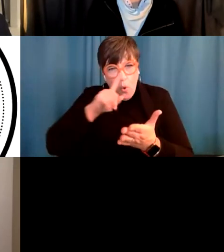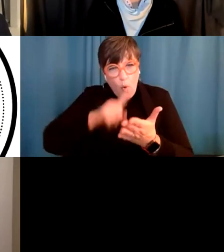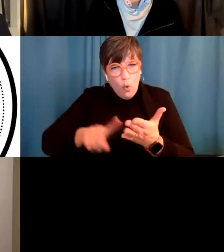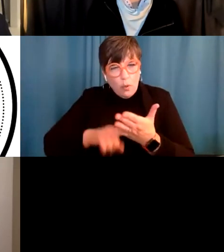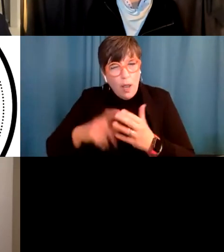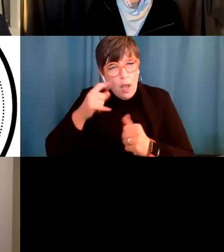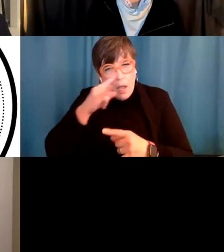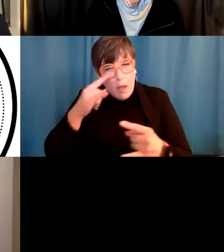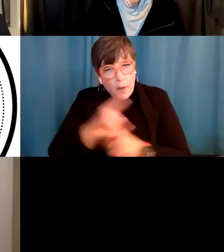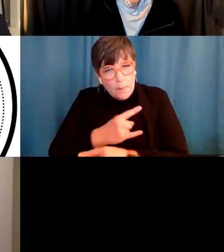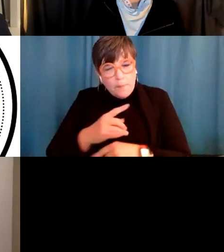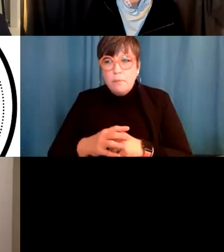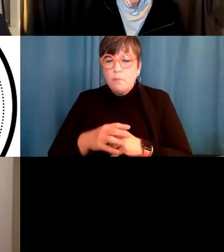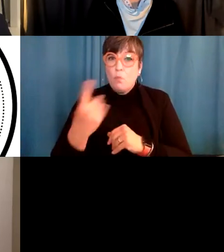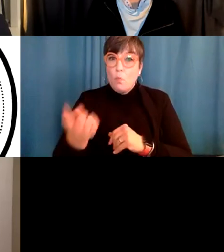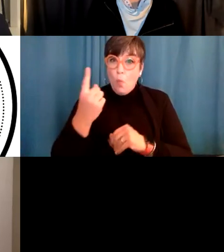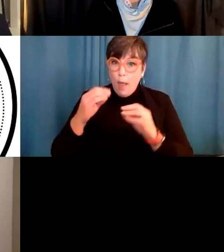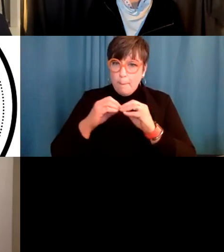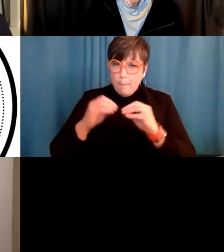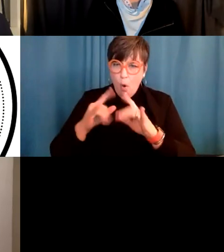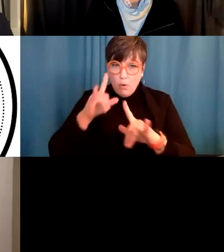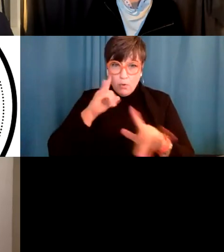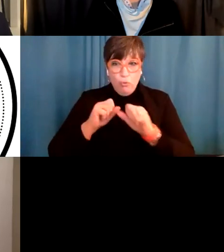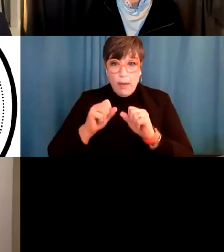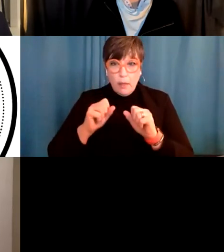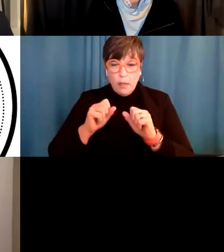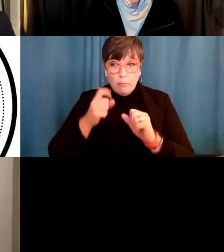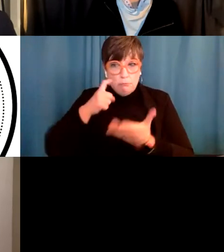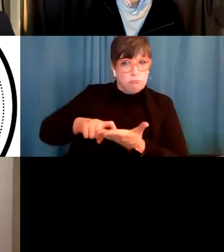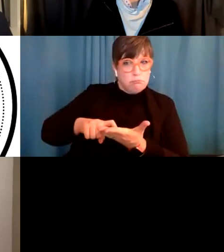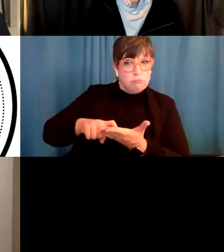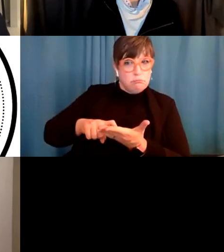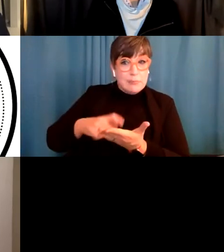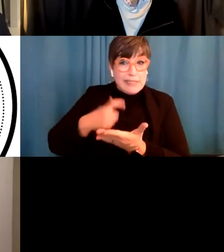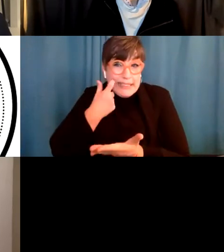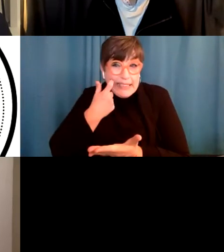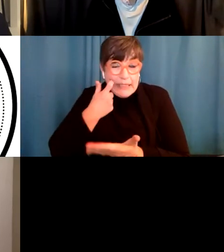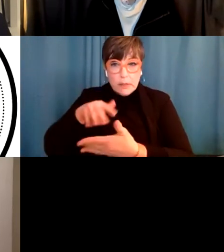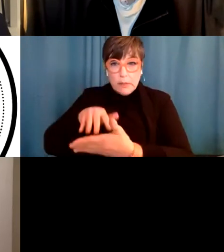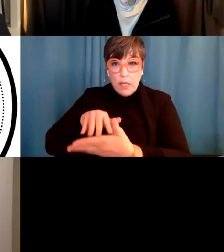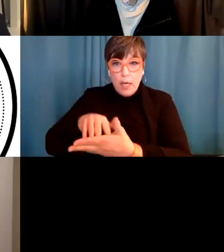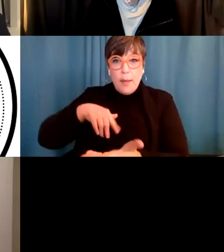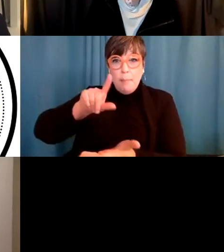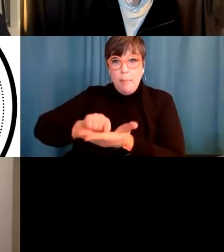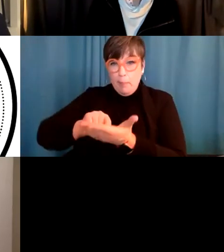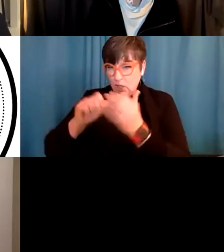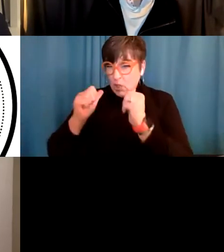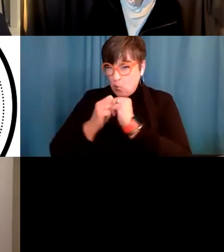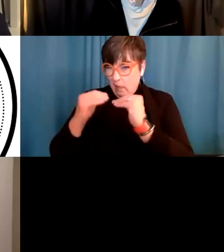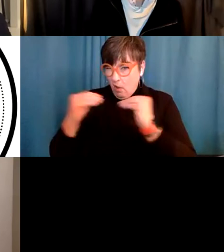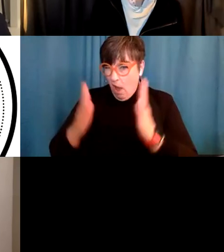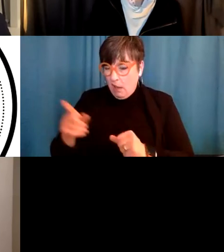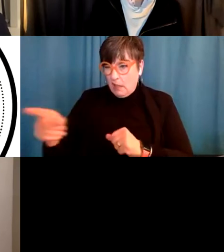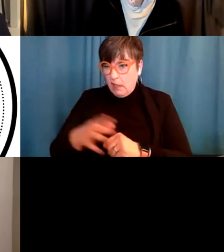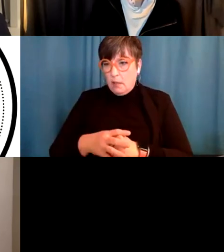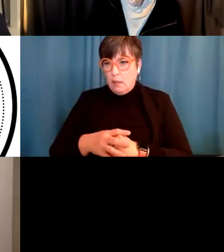more striking patterns that we have found in some recent studies that I have published with colleagues is that